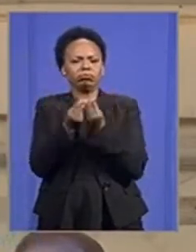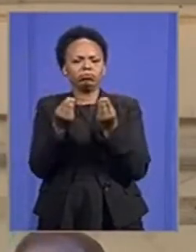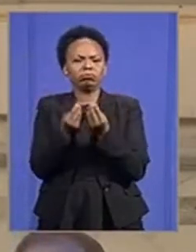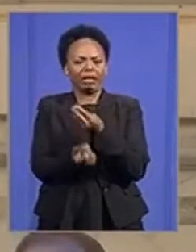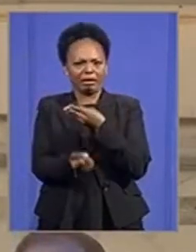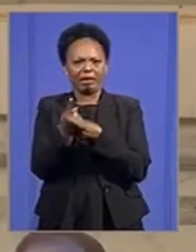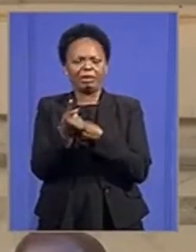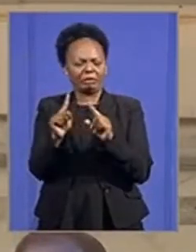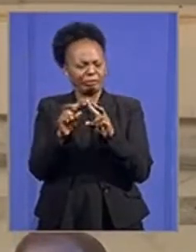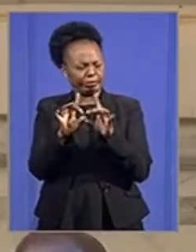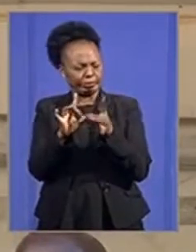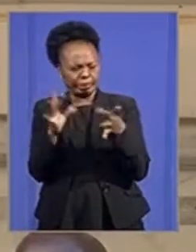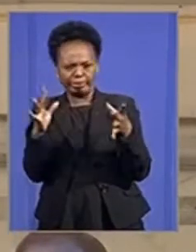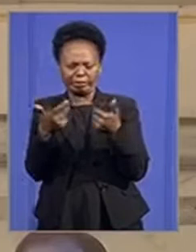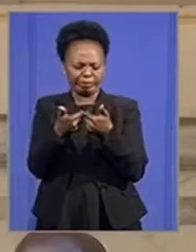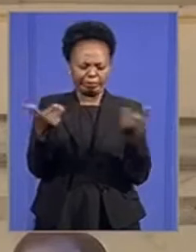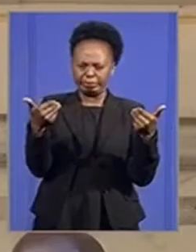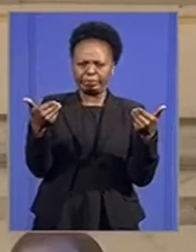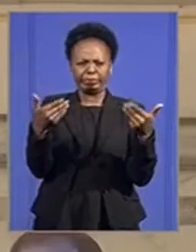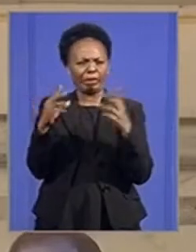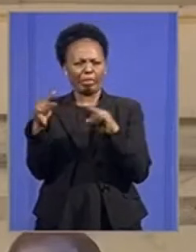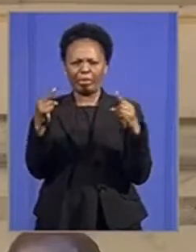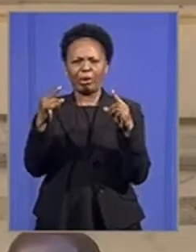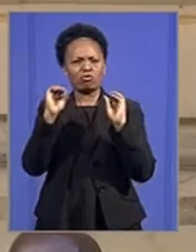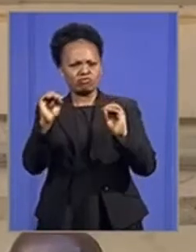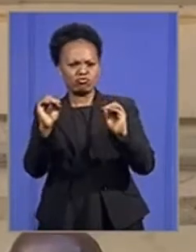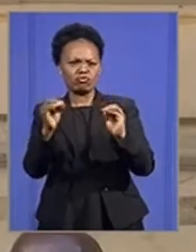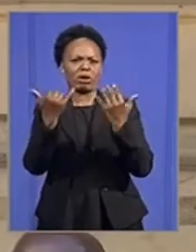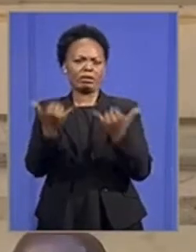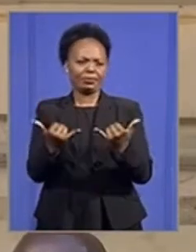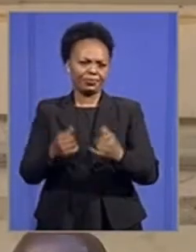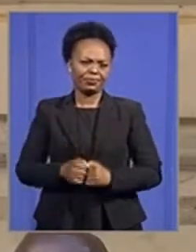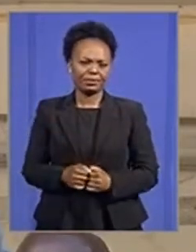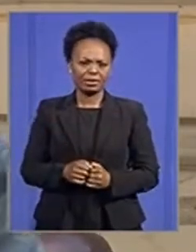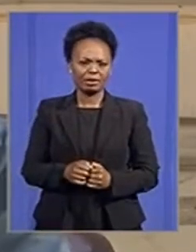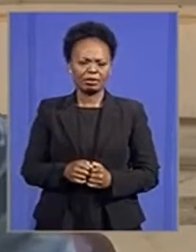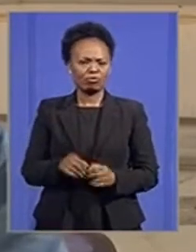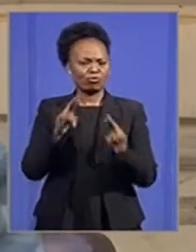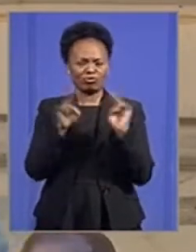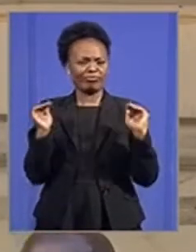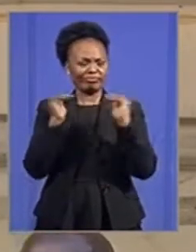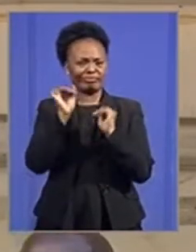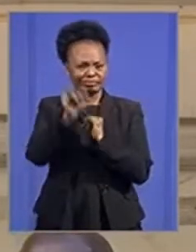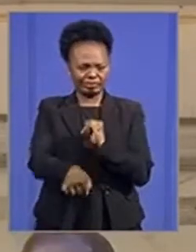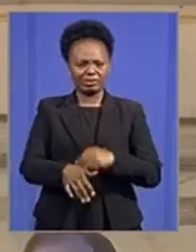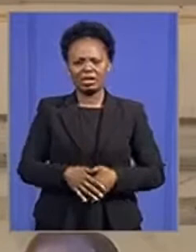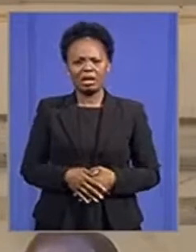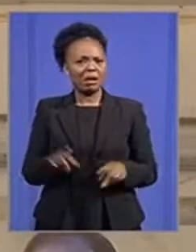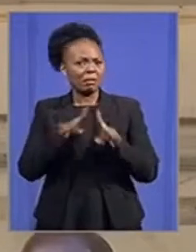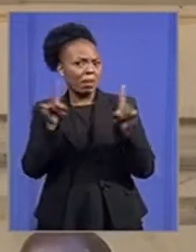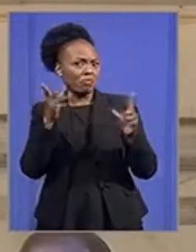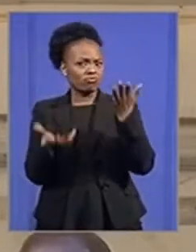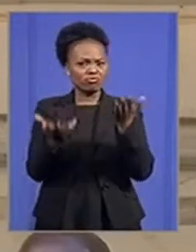irreconcilable differences, ideological differences. It's not factions. Yes, maybe there's an element